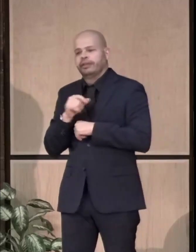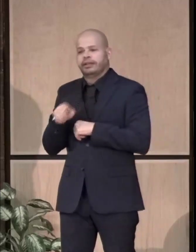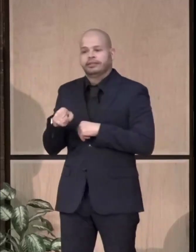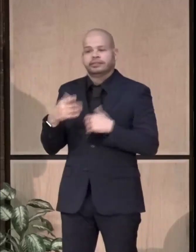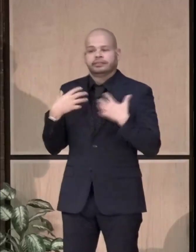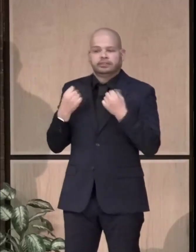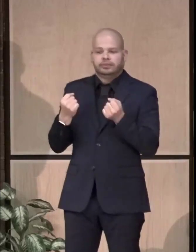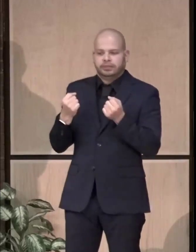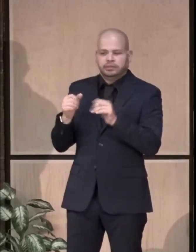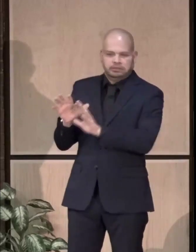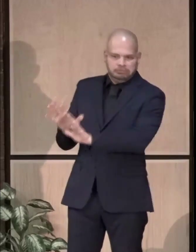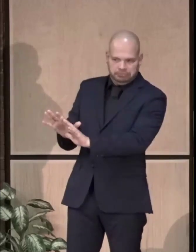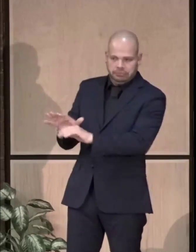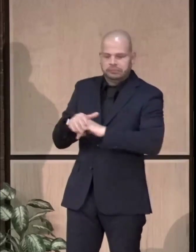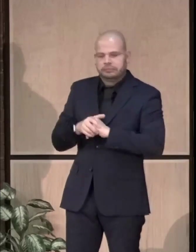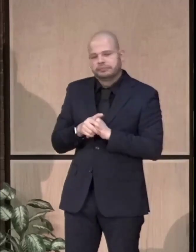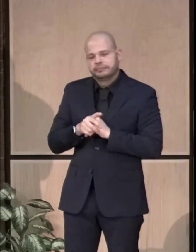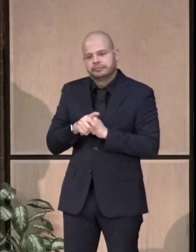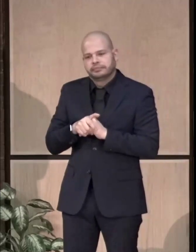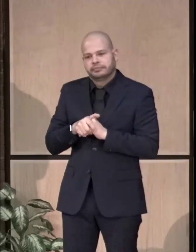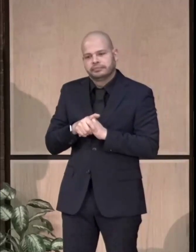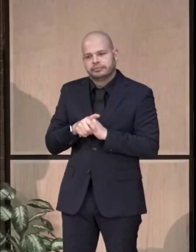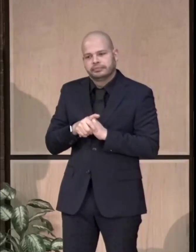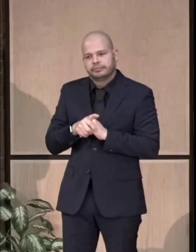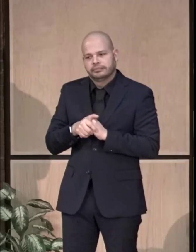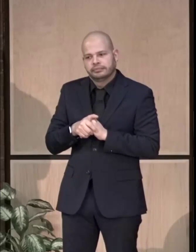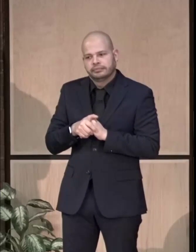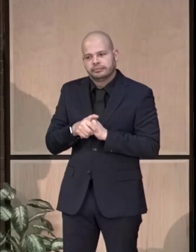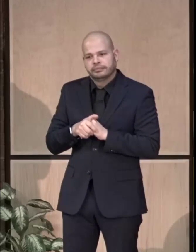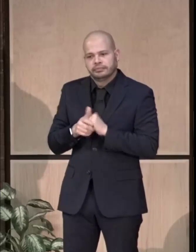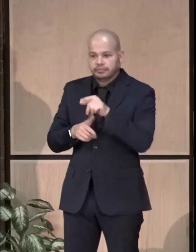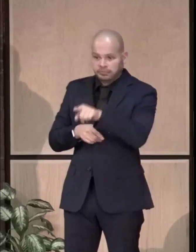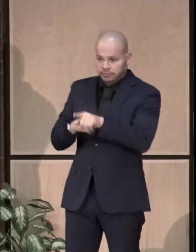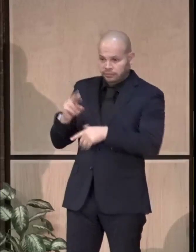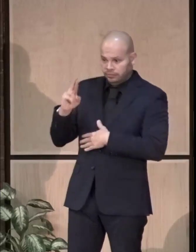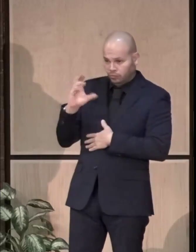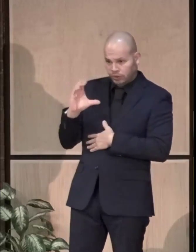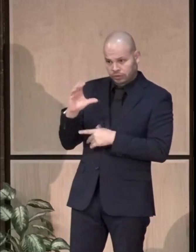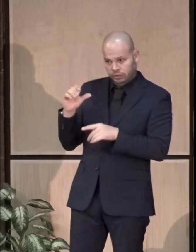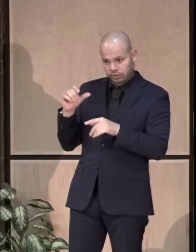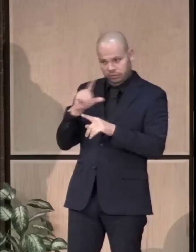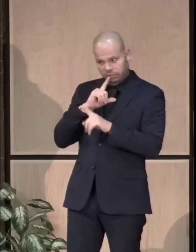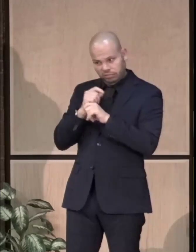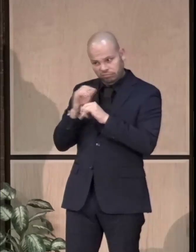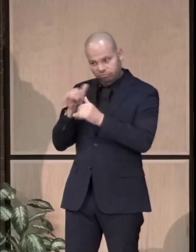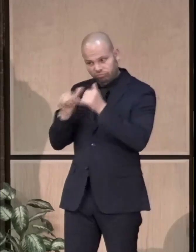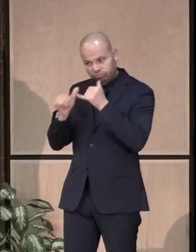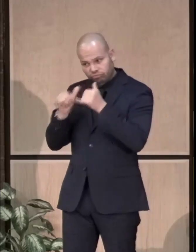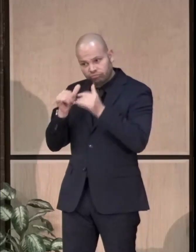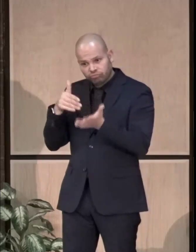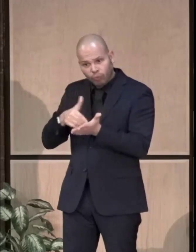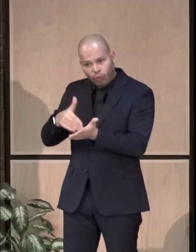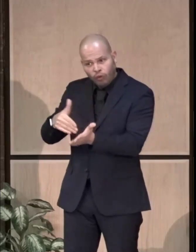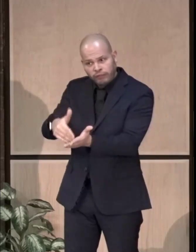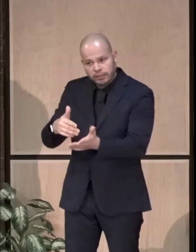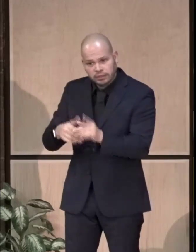Sergeant Card known for drinking heavily while on the tours to